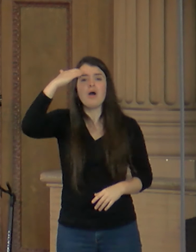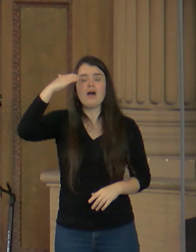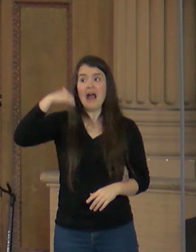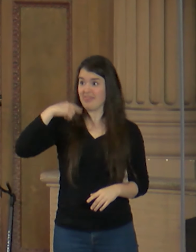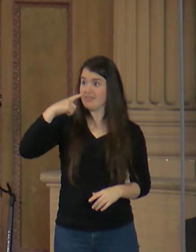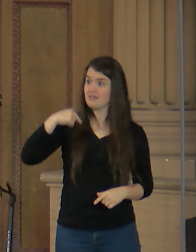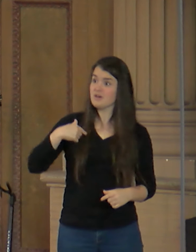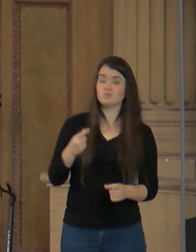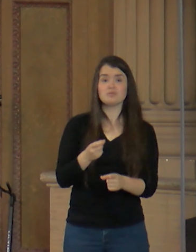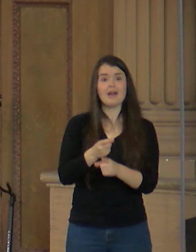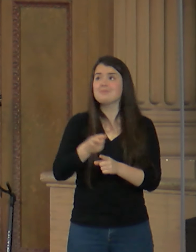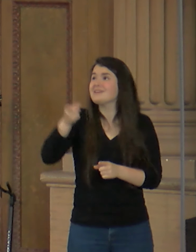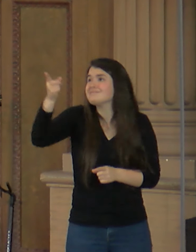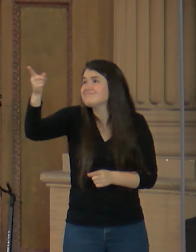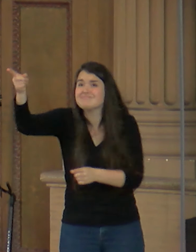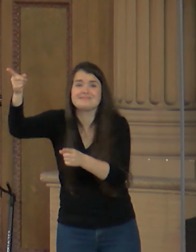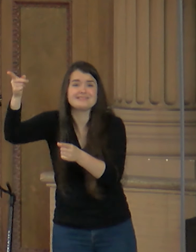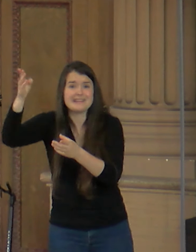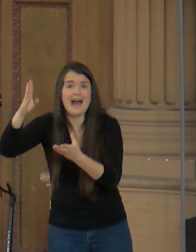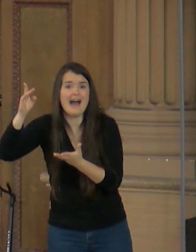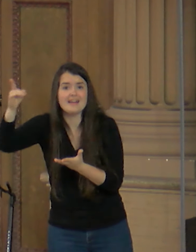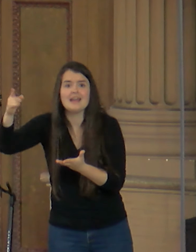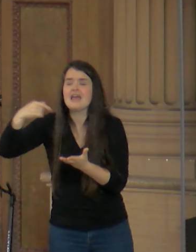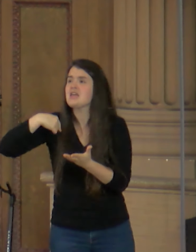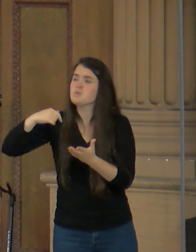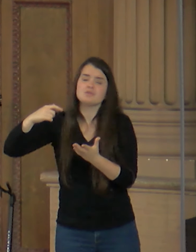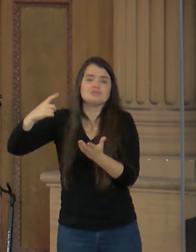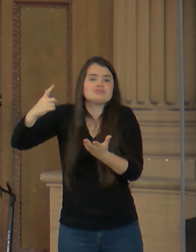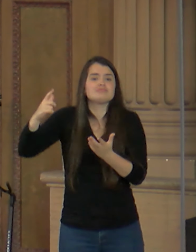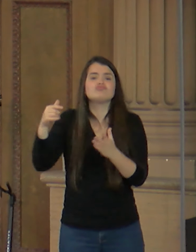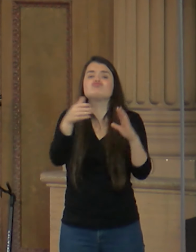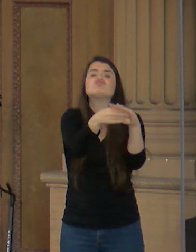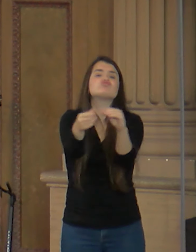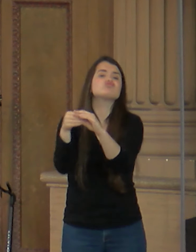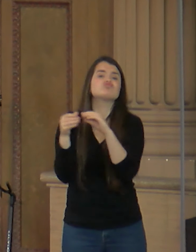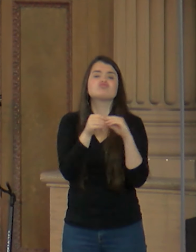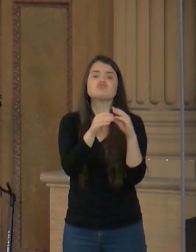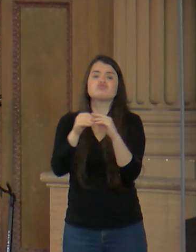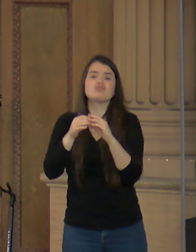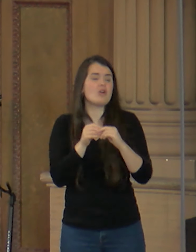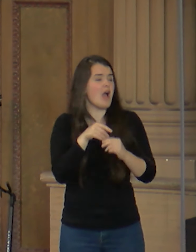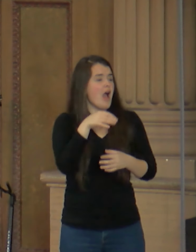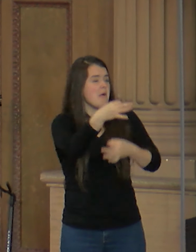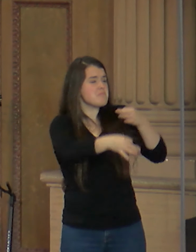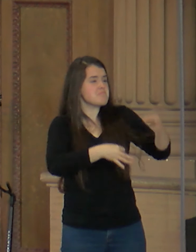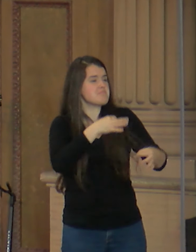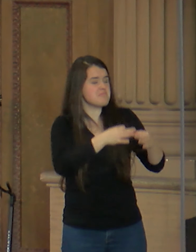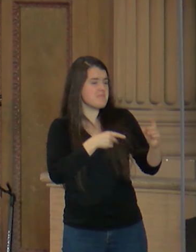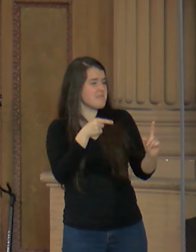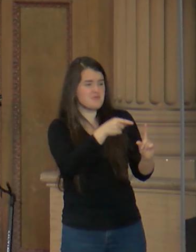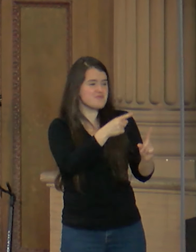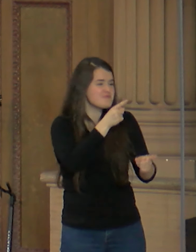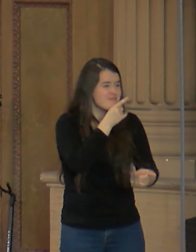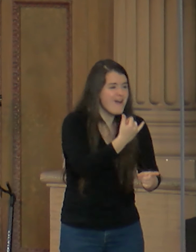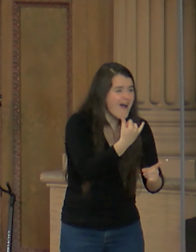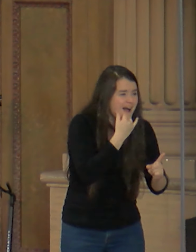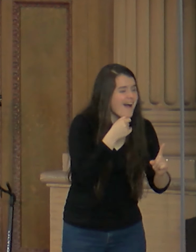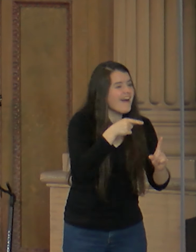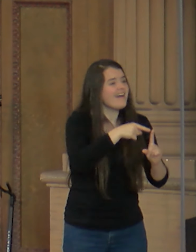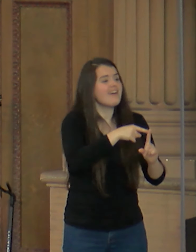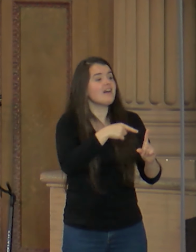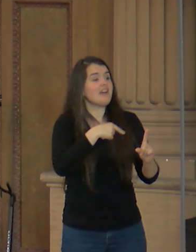right, but he's God, so he would just run circles around me. He'd make me say I'm wrong. He'd be cruel. He'd make it look like this was all my fault. He'd even get me